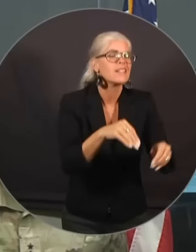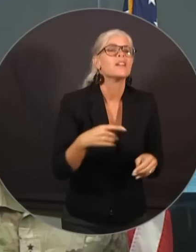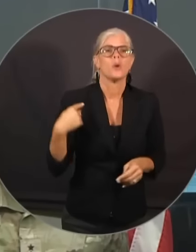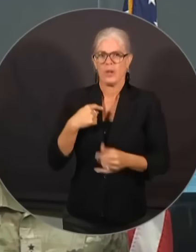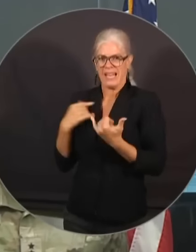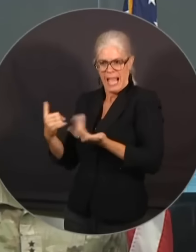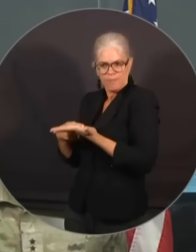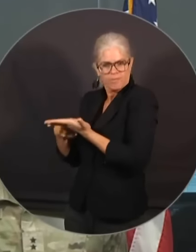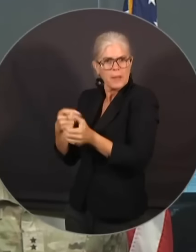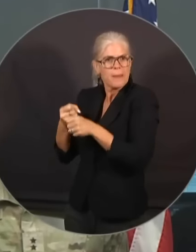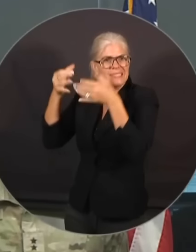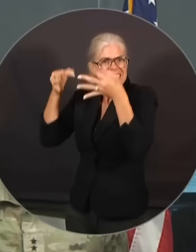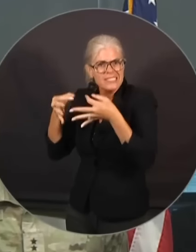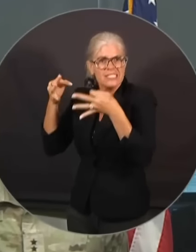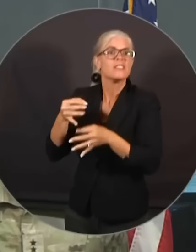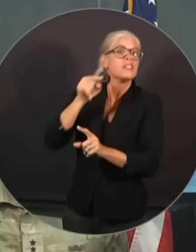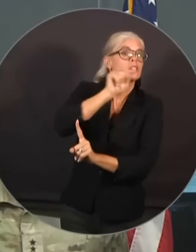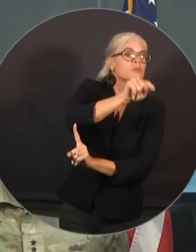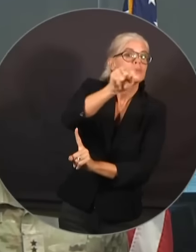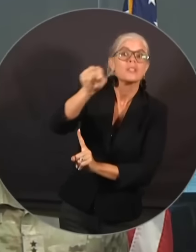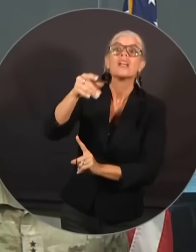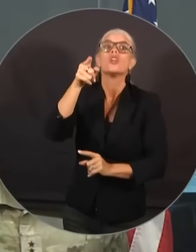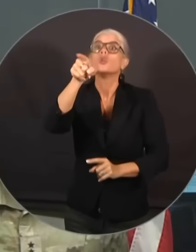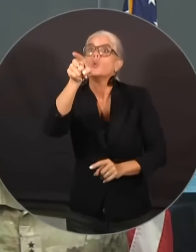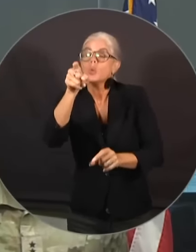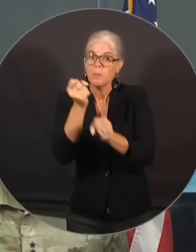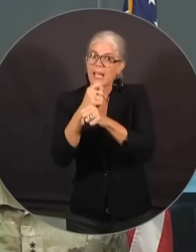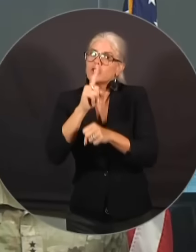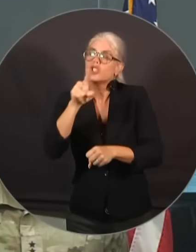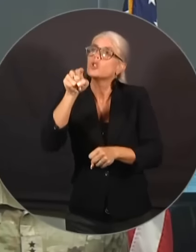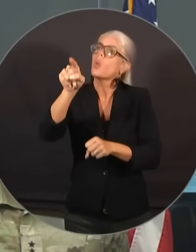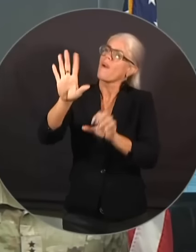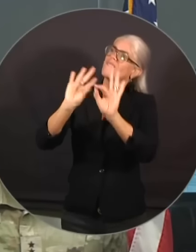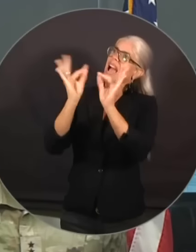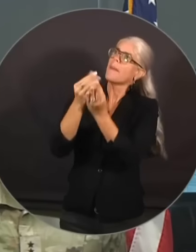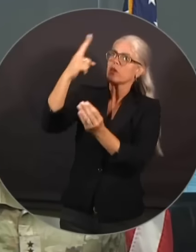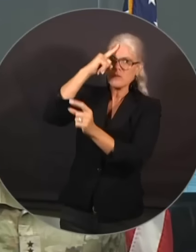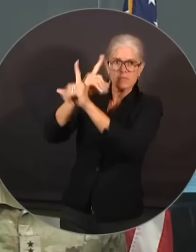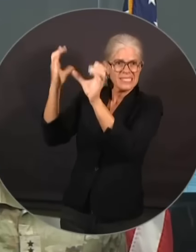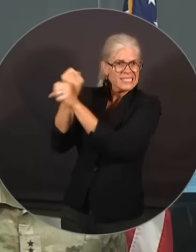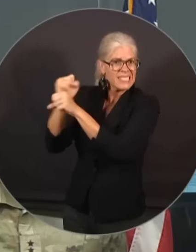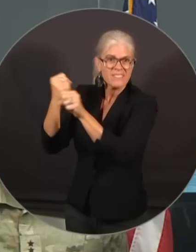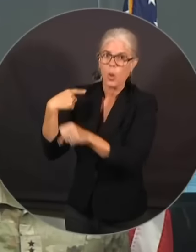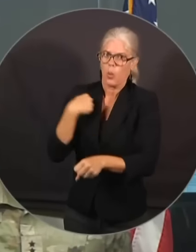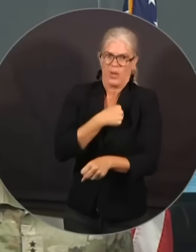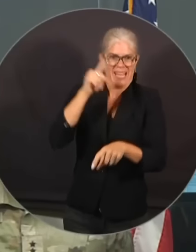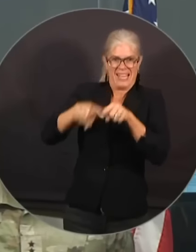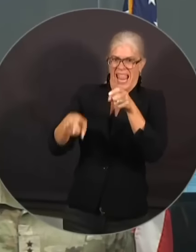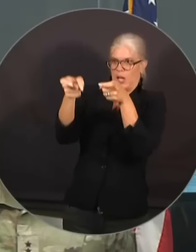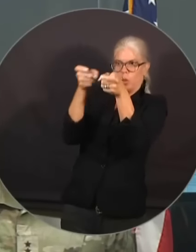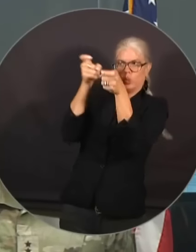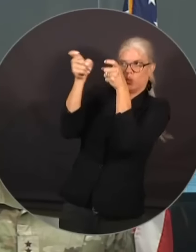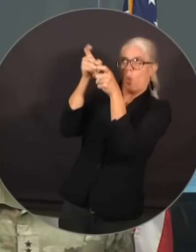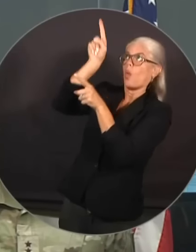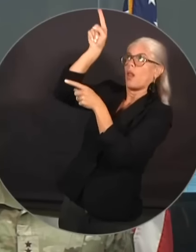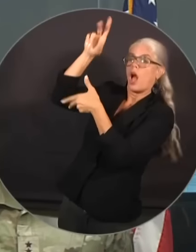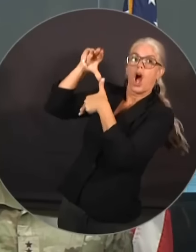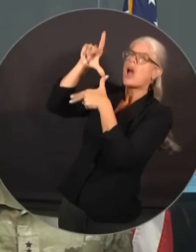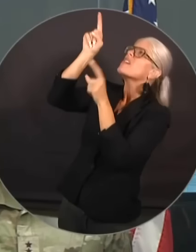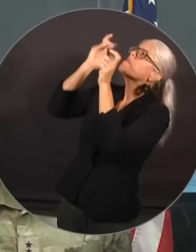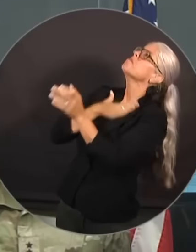have themselves and their families' safety in mind. We can't control how strong this hurricane's going to get. We